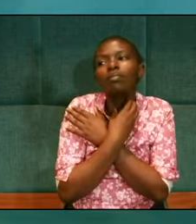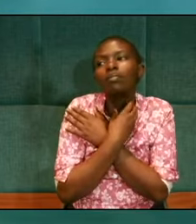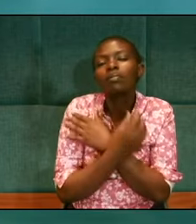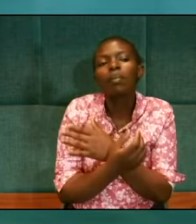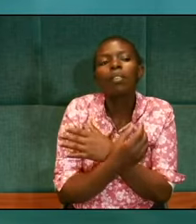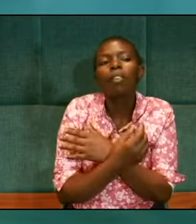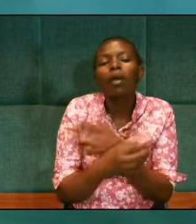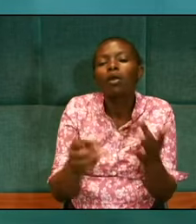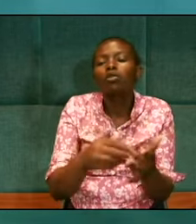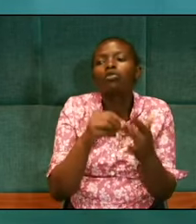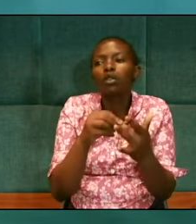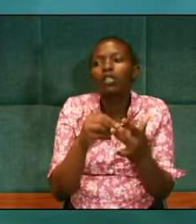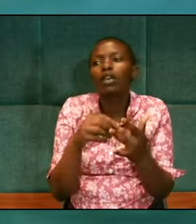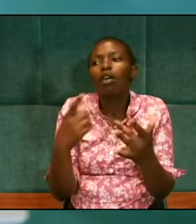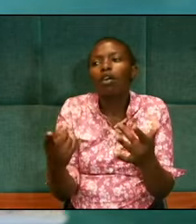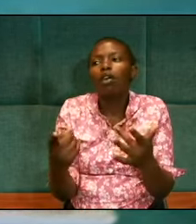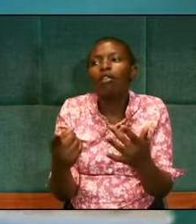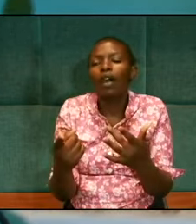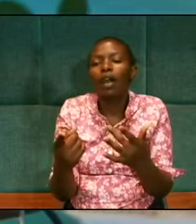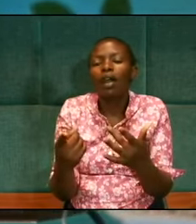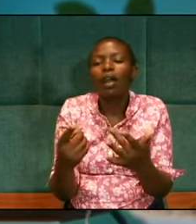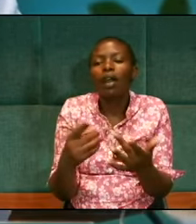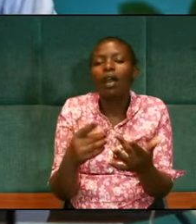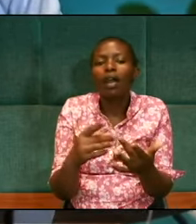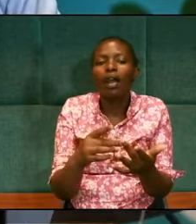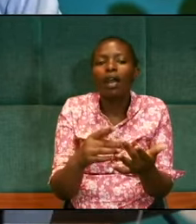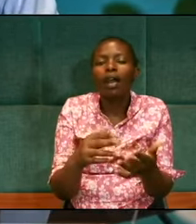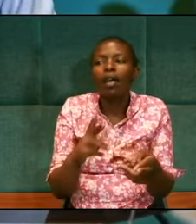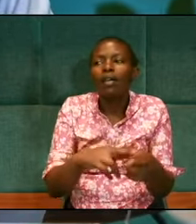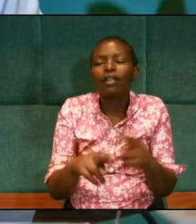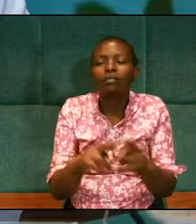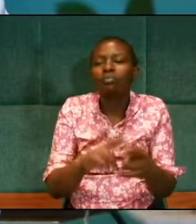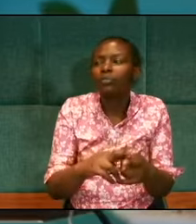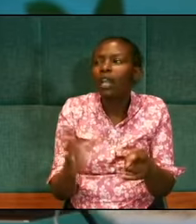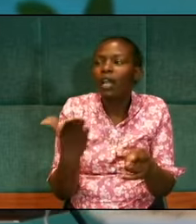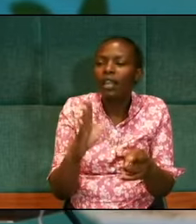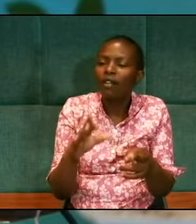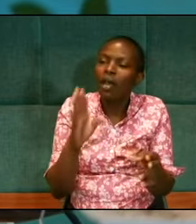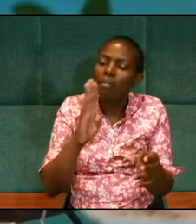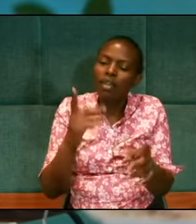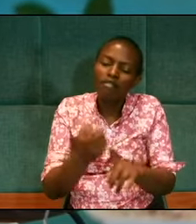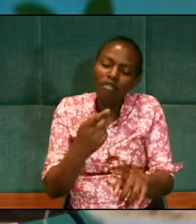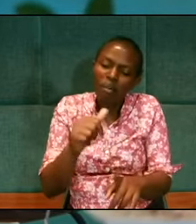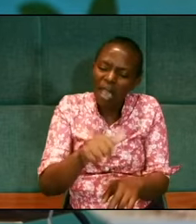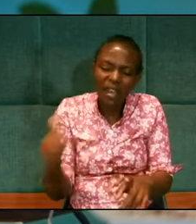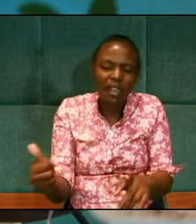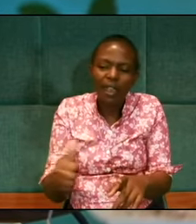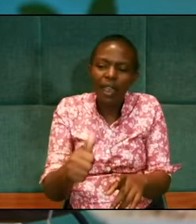Choice of a spouse cannot be from any spiritual locus. But if you watch it very deeply,